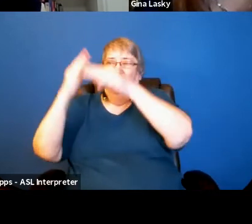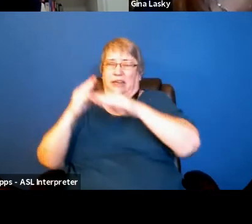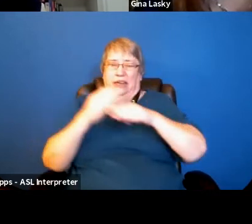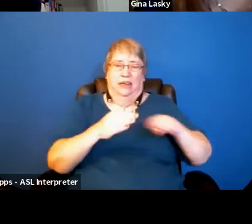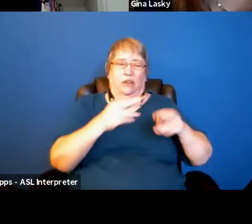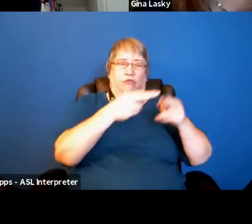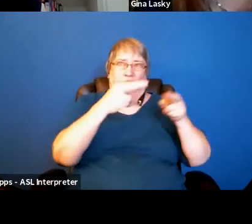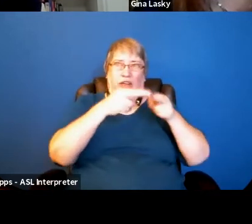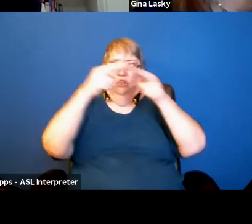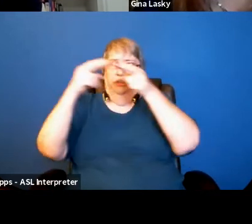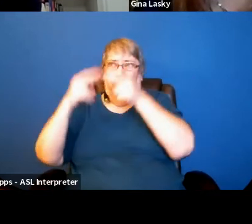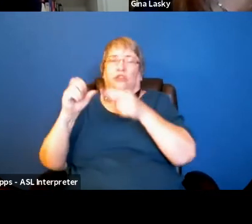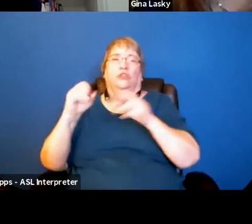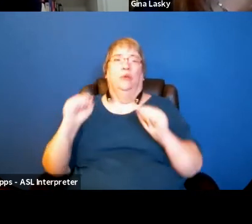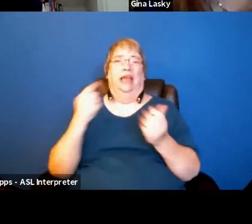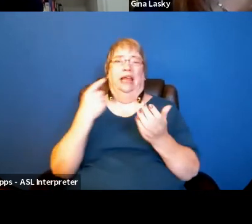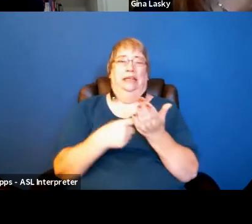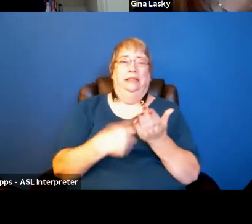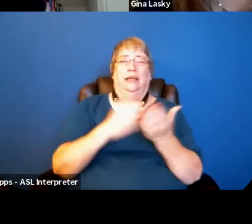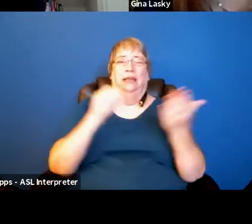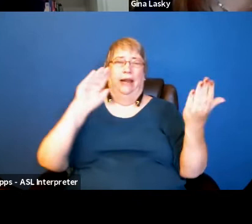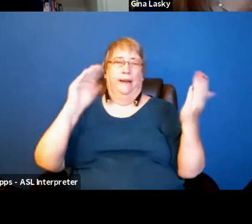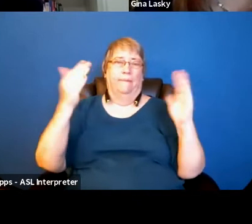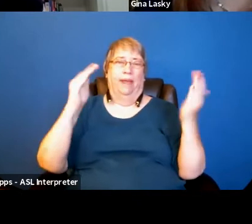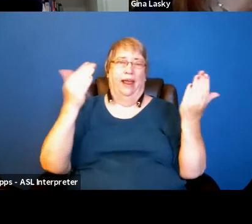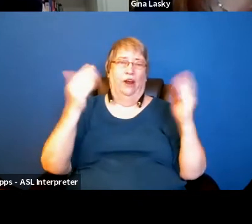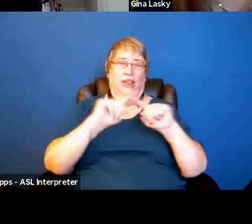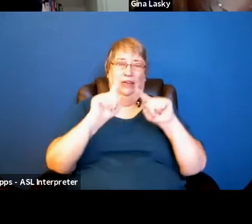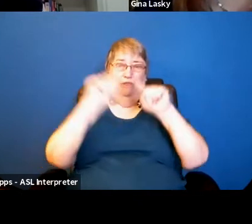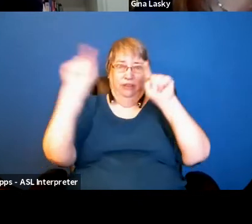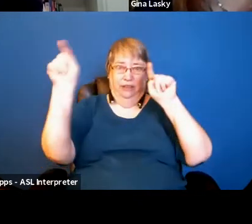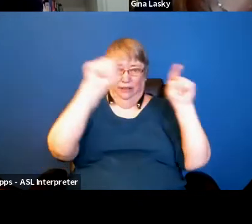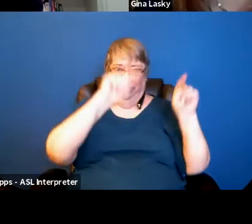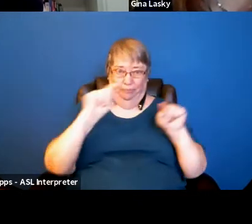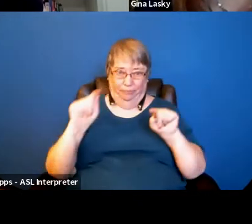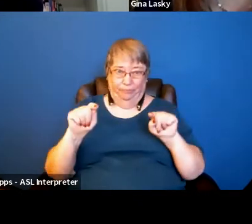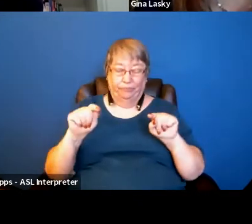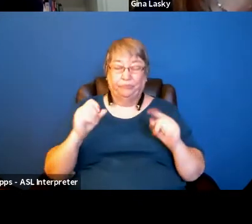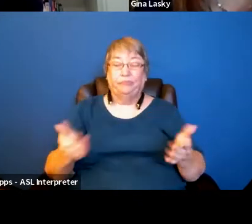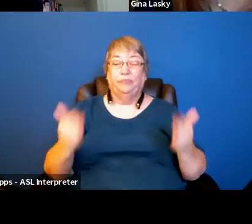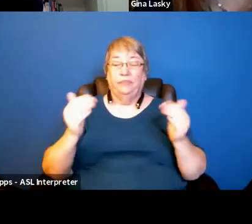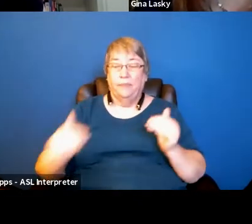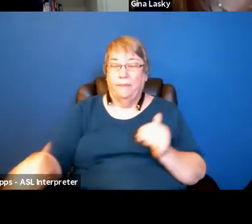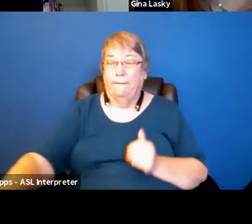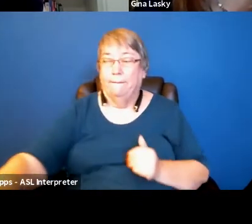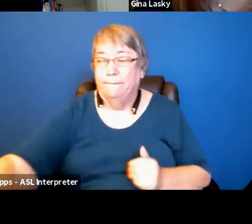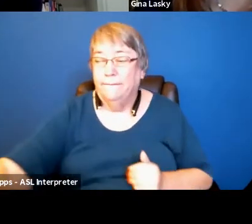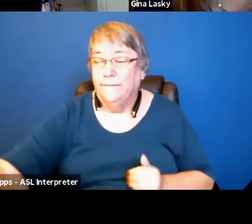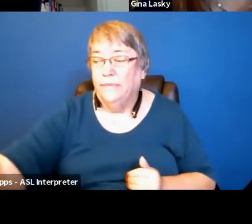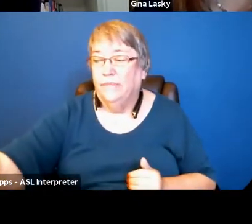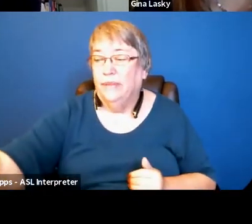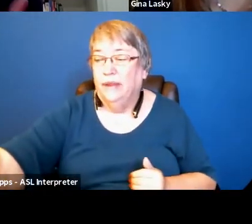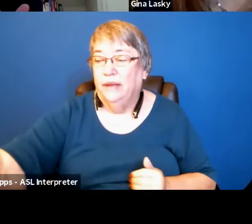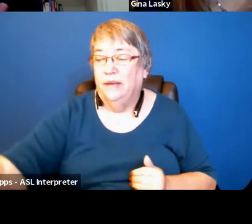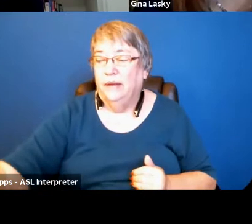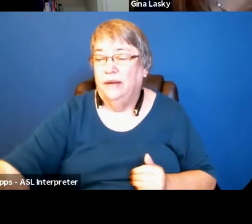discuss regional variation. So the next slide here shows just, again,